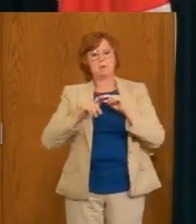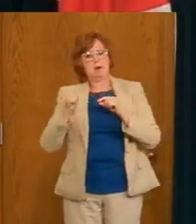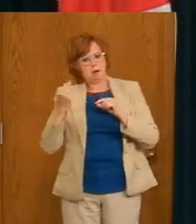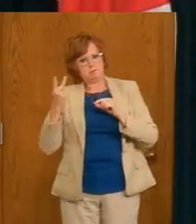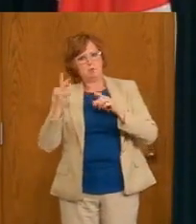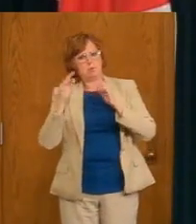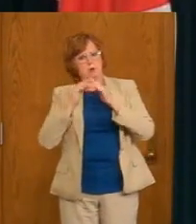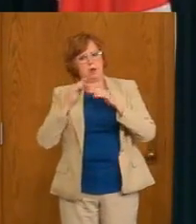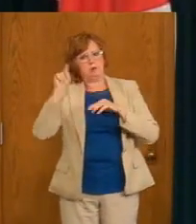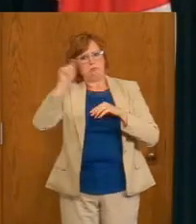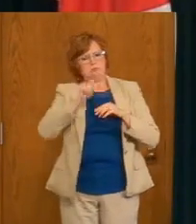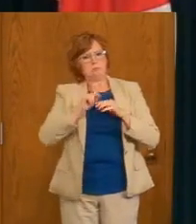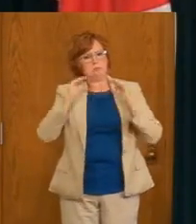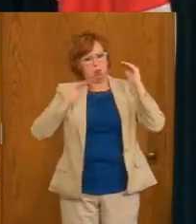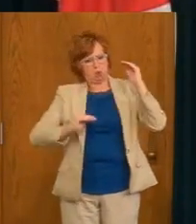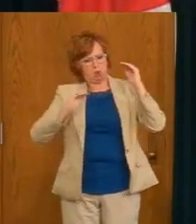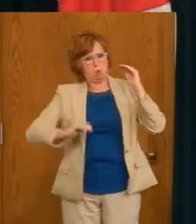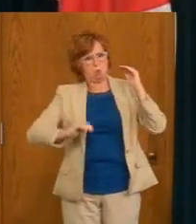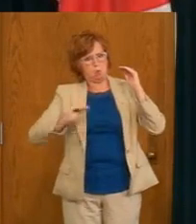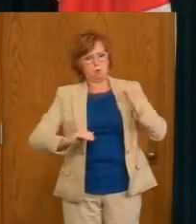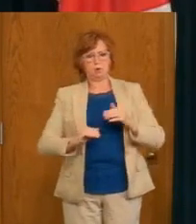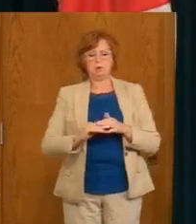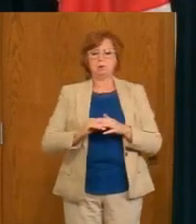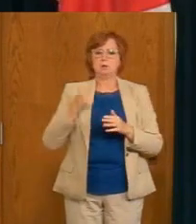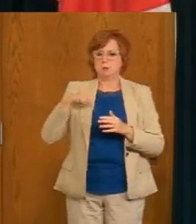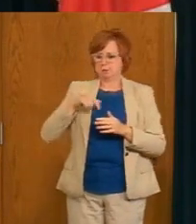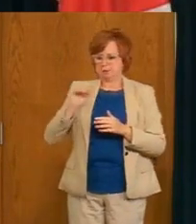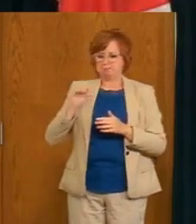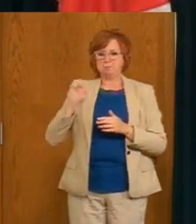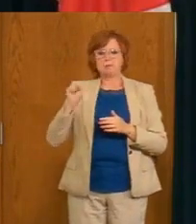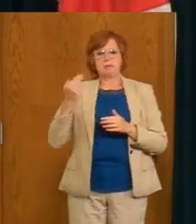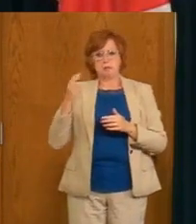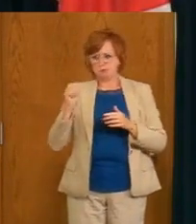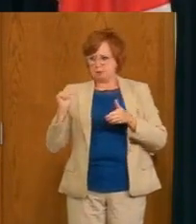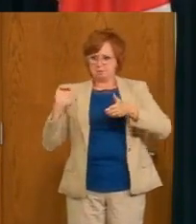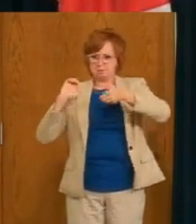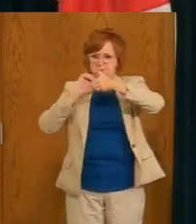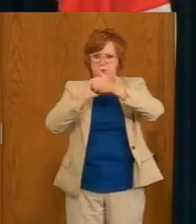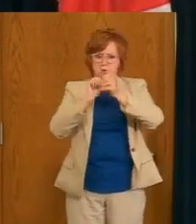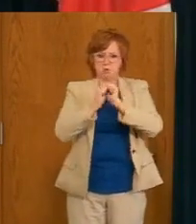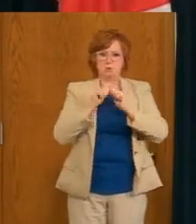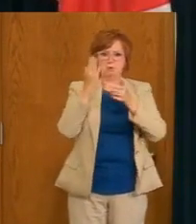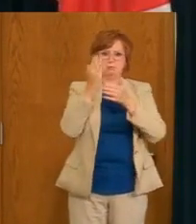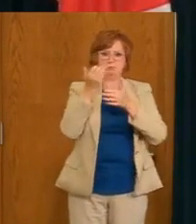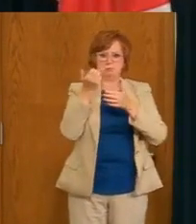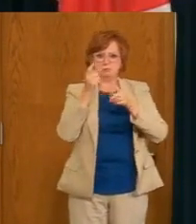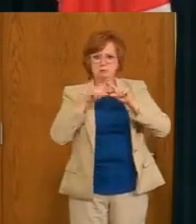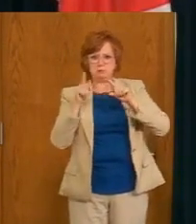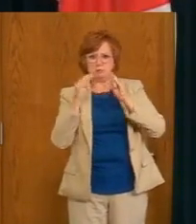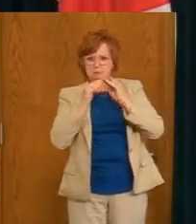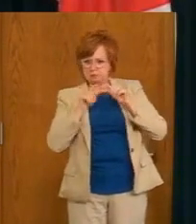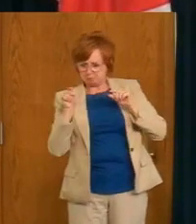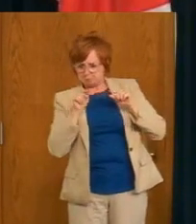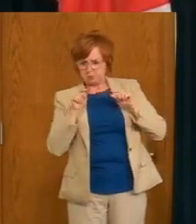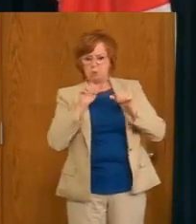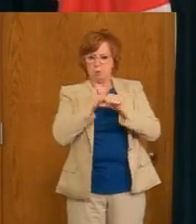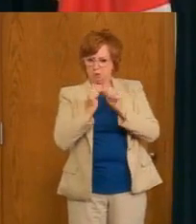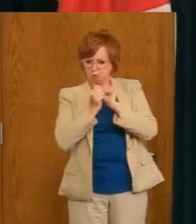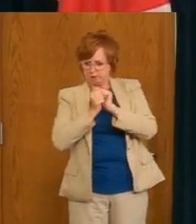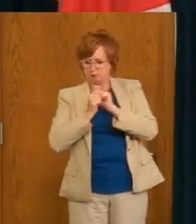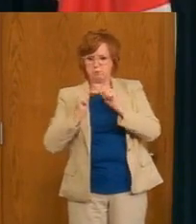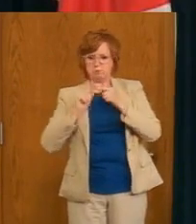partners to provide vaccines closer to home, especially when these clusters happen, because vaccinations